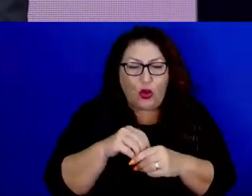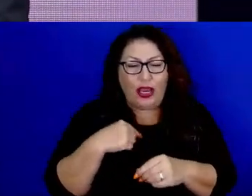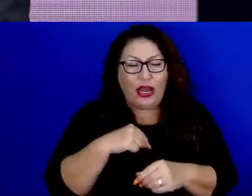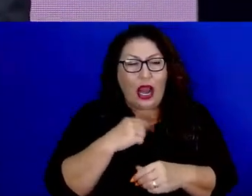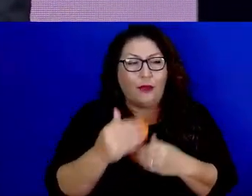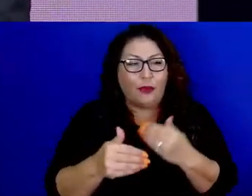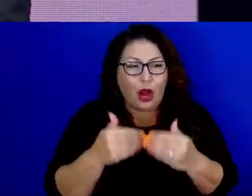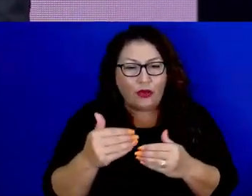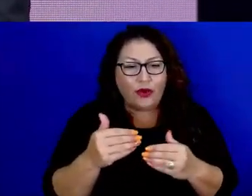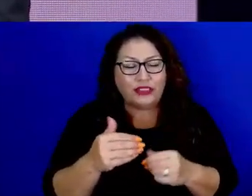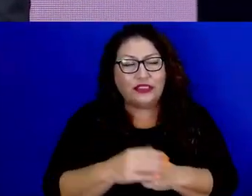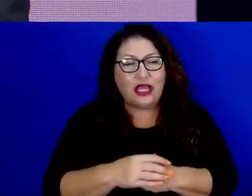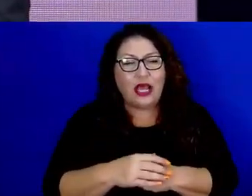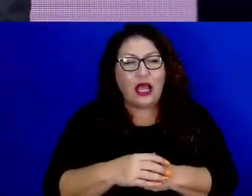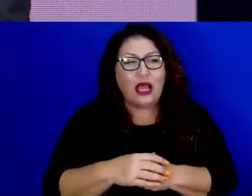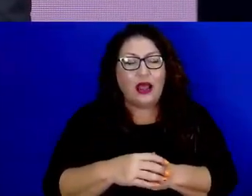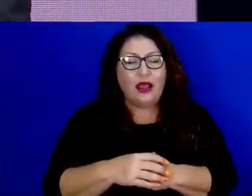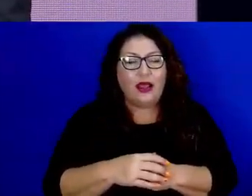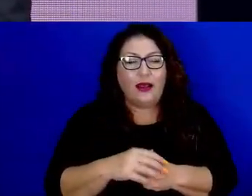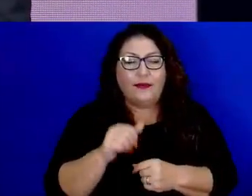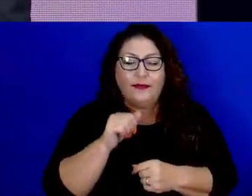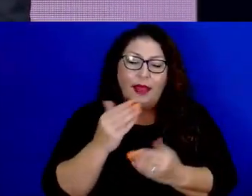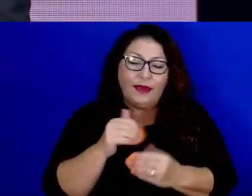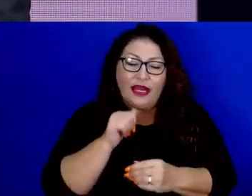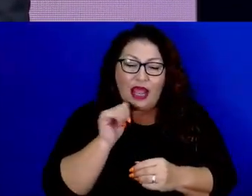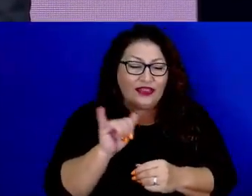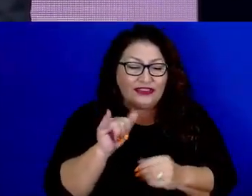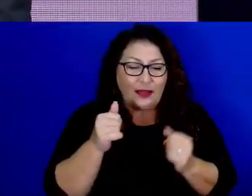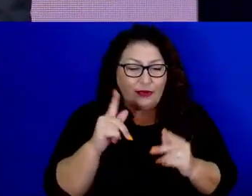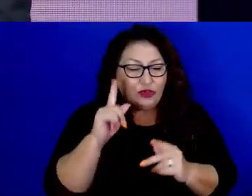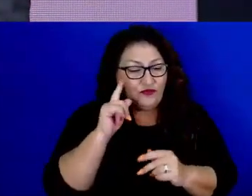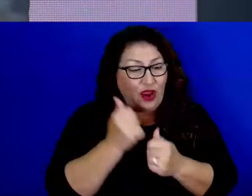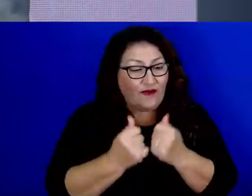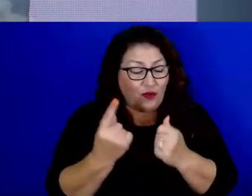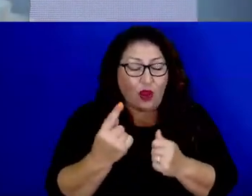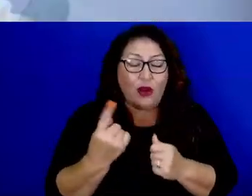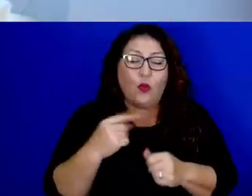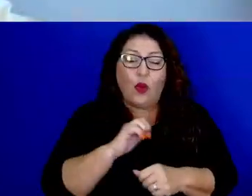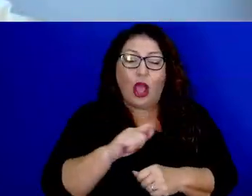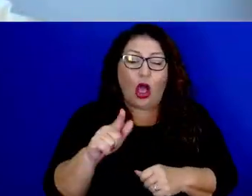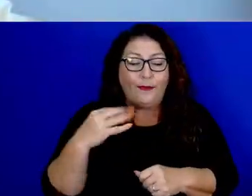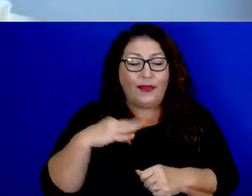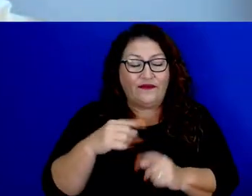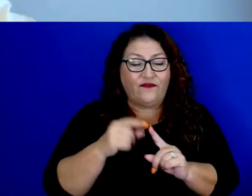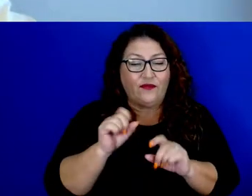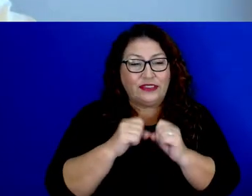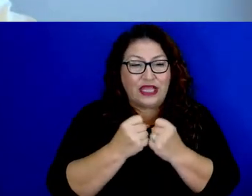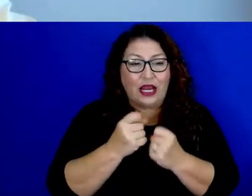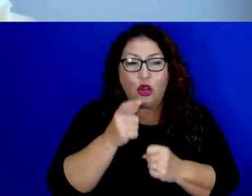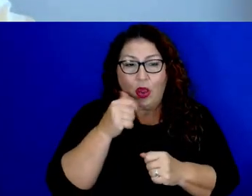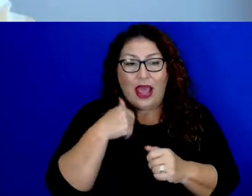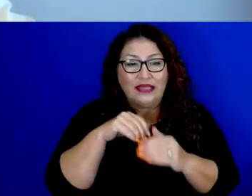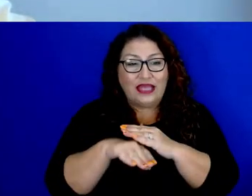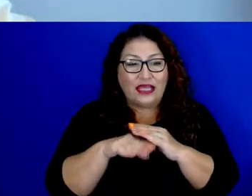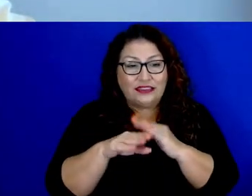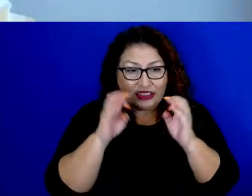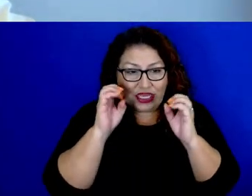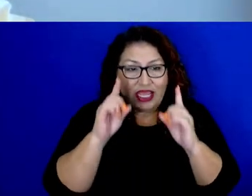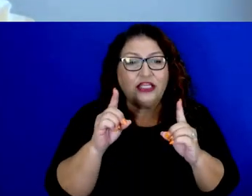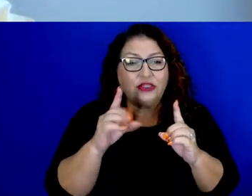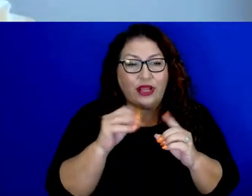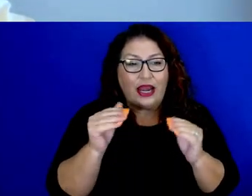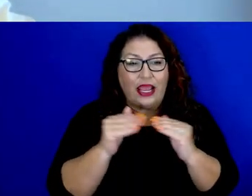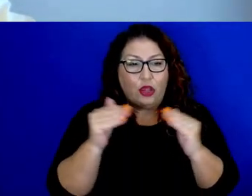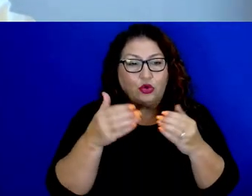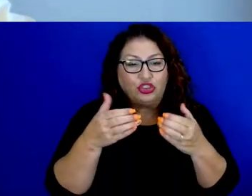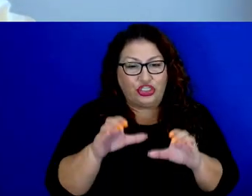to everyone. And we will all benefit from a society where everyone has access to education and equal chances, where everyone is able to decide what is